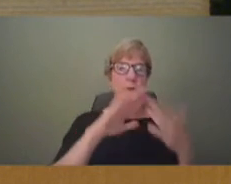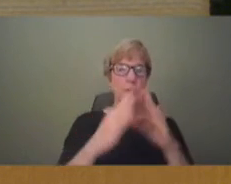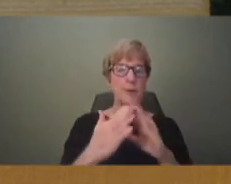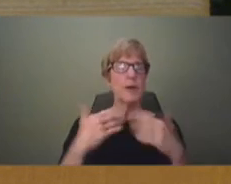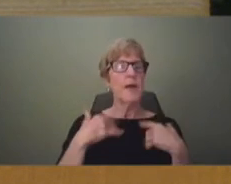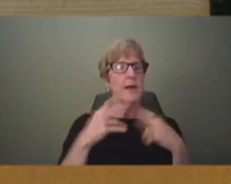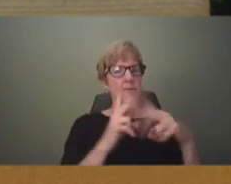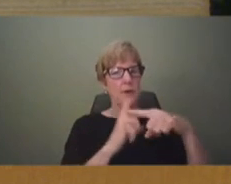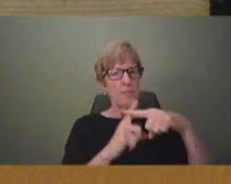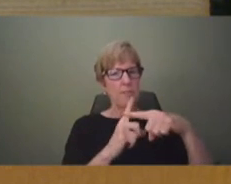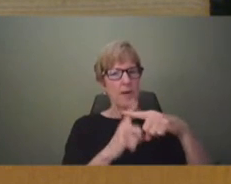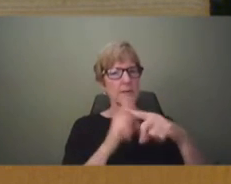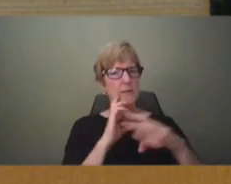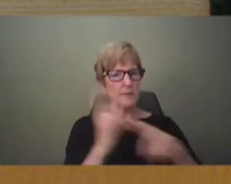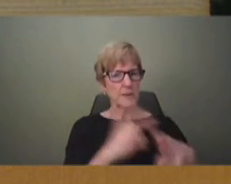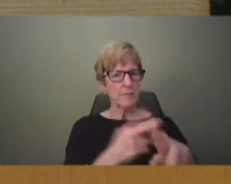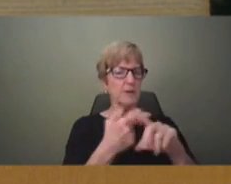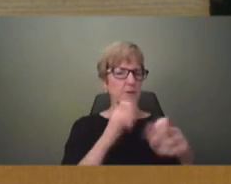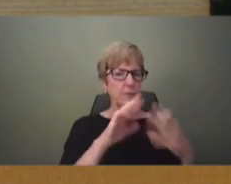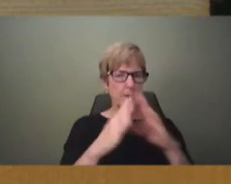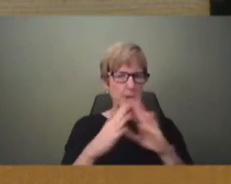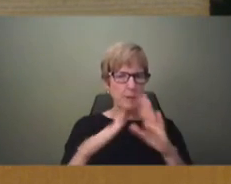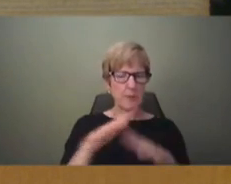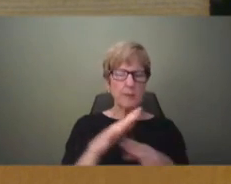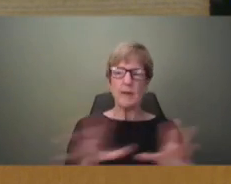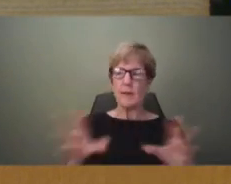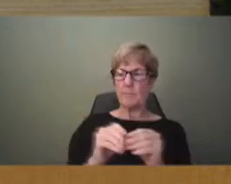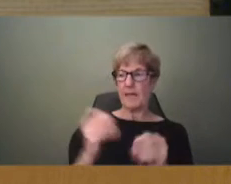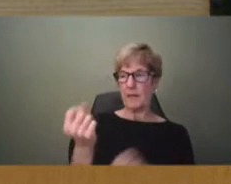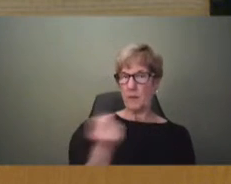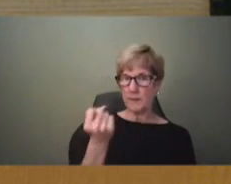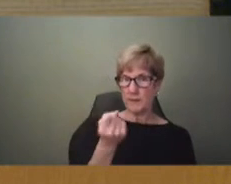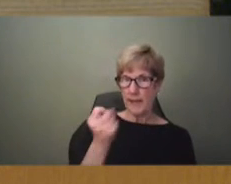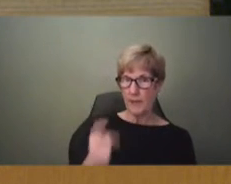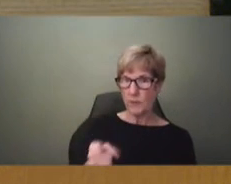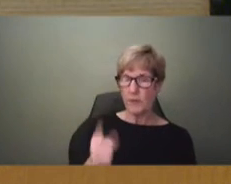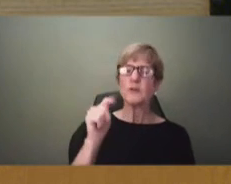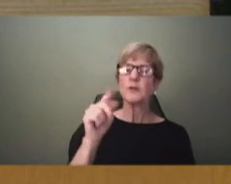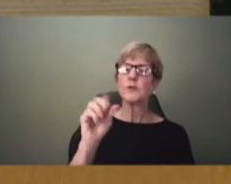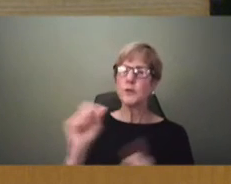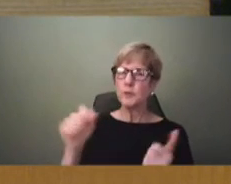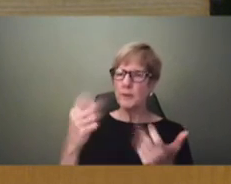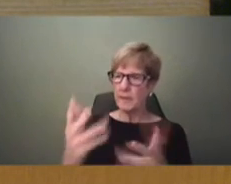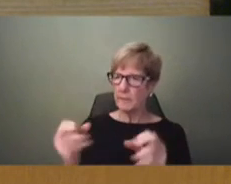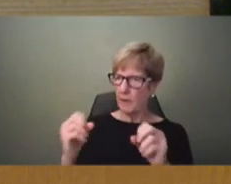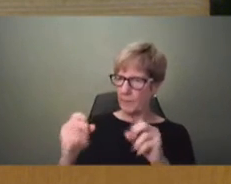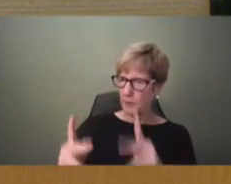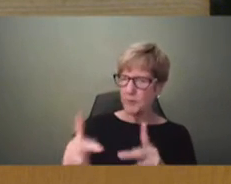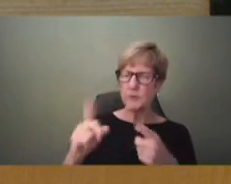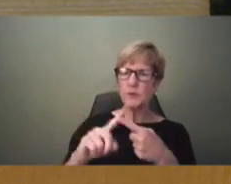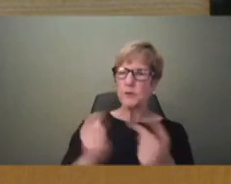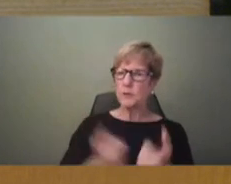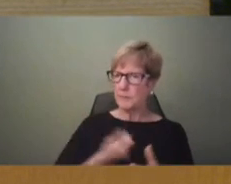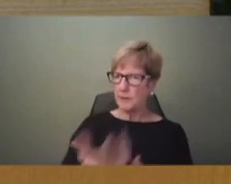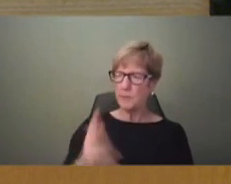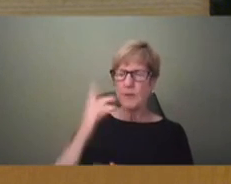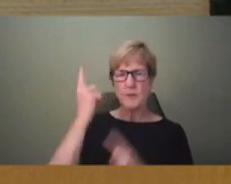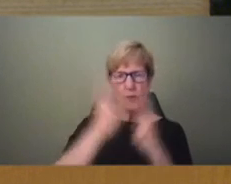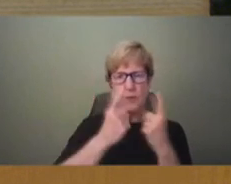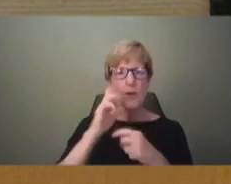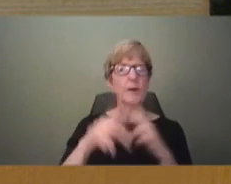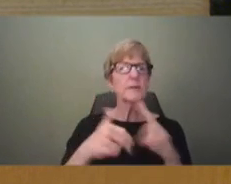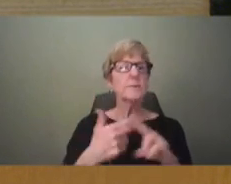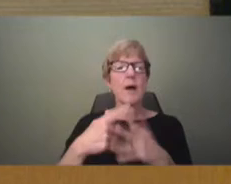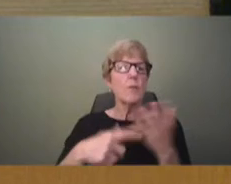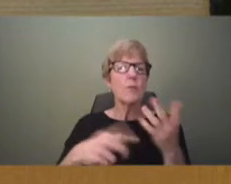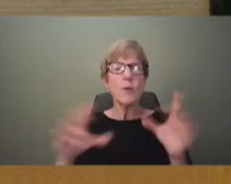response from the community we had a meeting on Saturday um to to give them an opportunity to express their thoughts about what we're doing and what we're